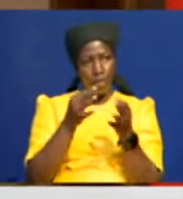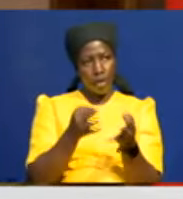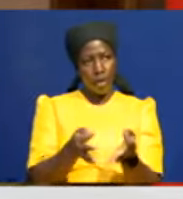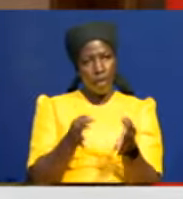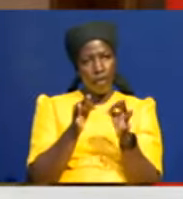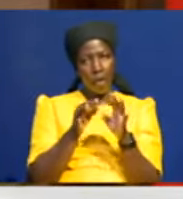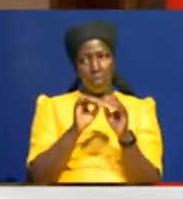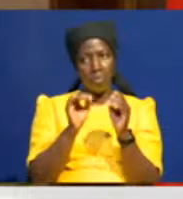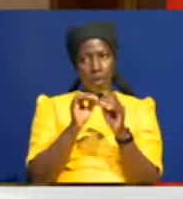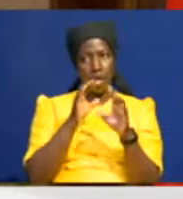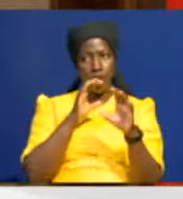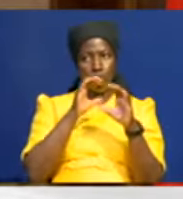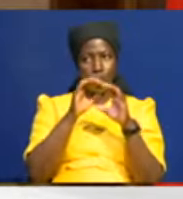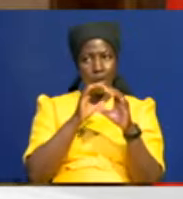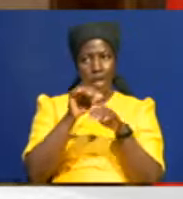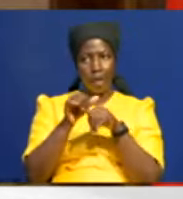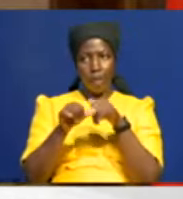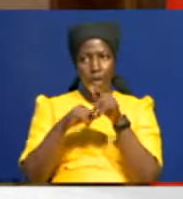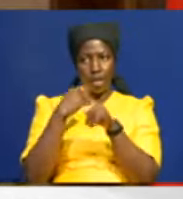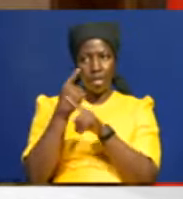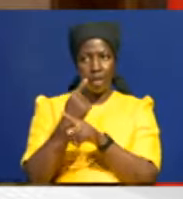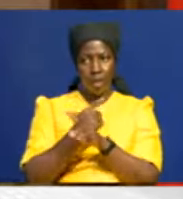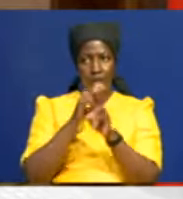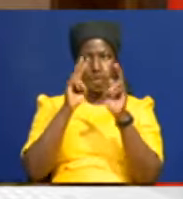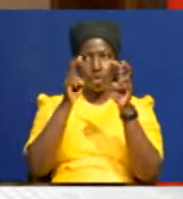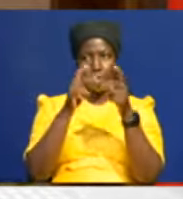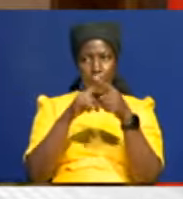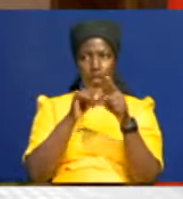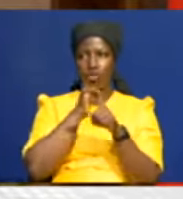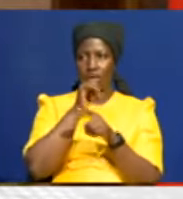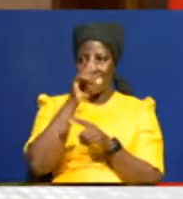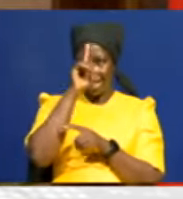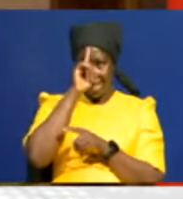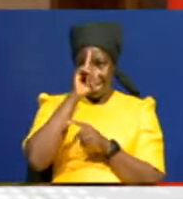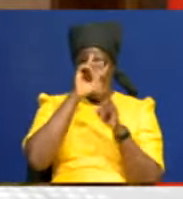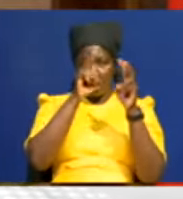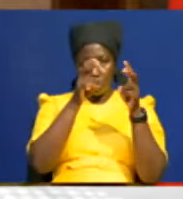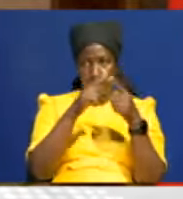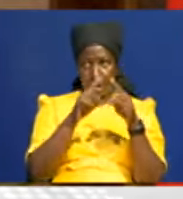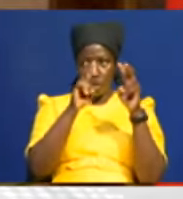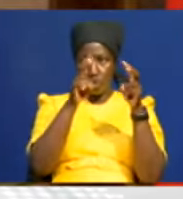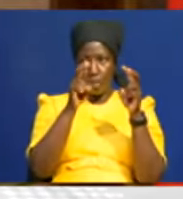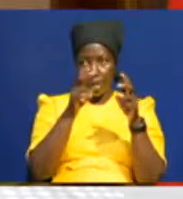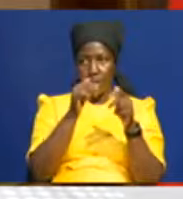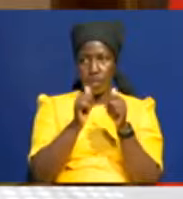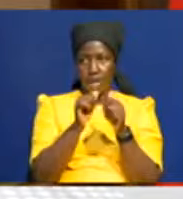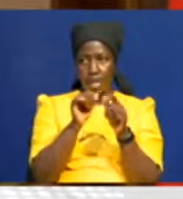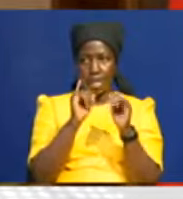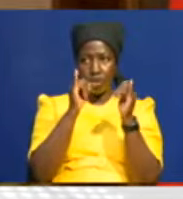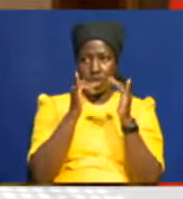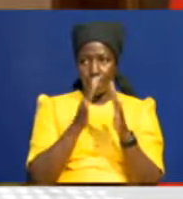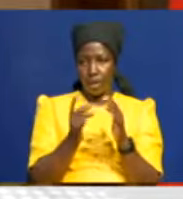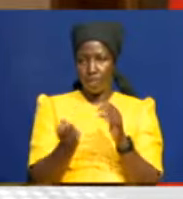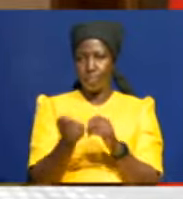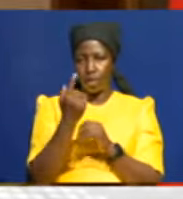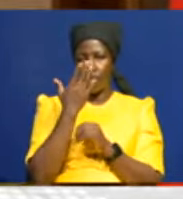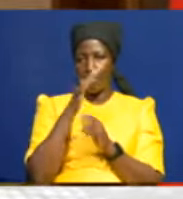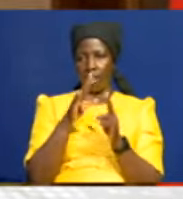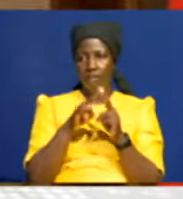conversation concerning different topics, not serious topics, but the topic raised by the journalist indeed was very serious.